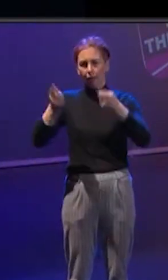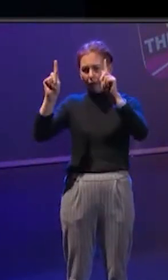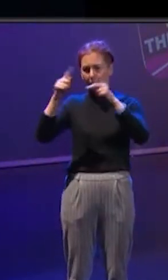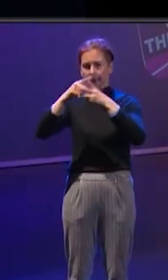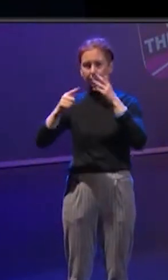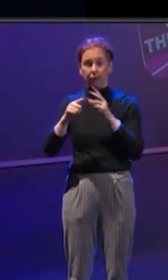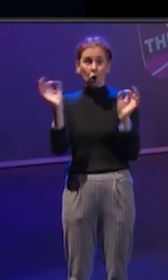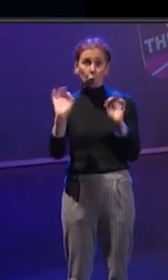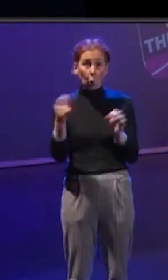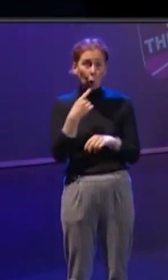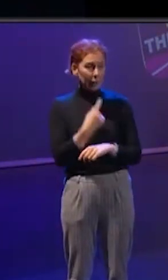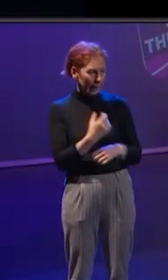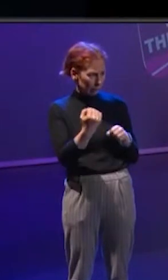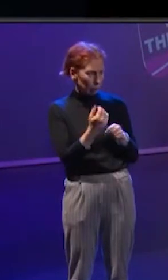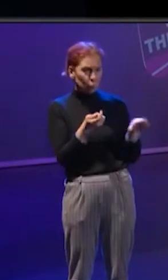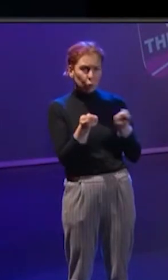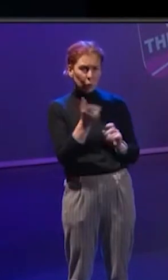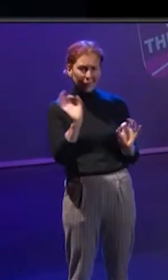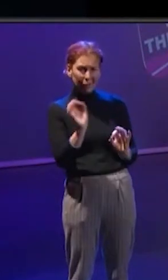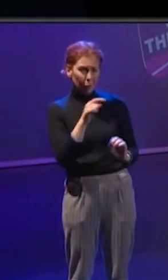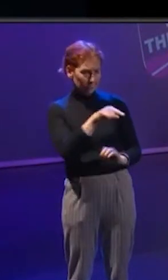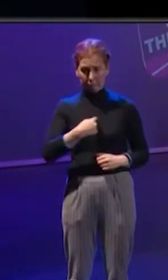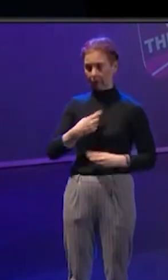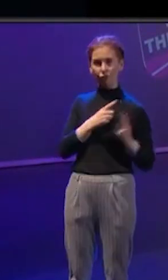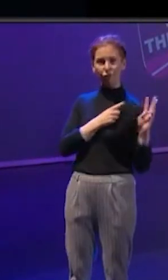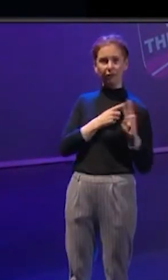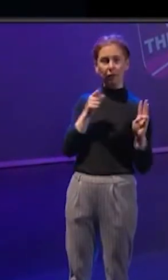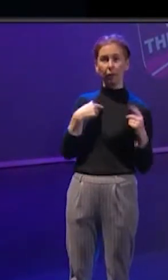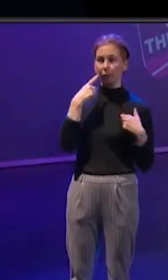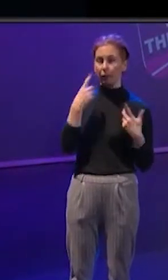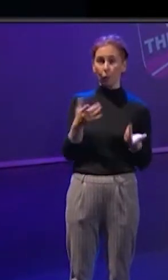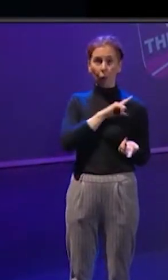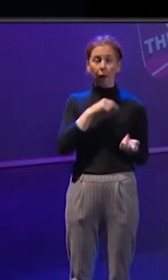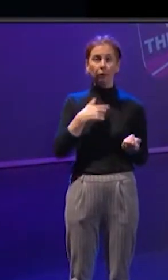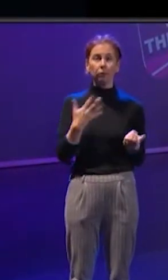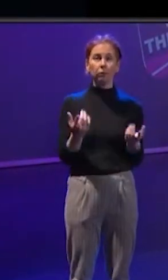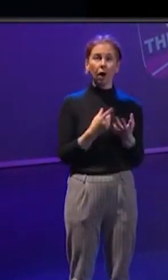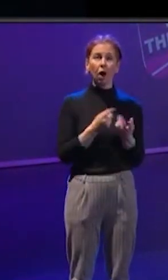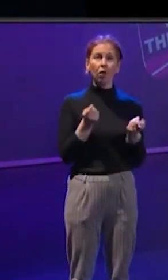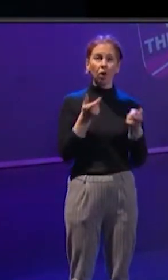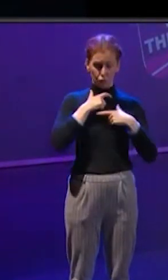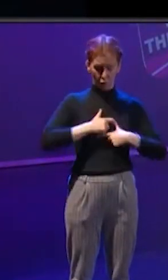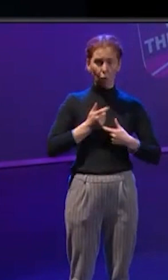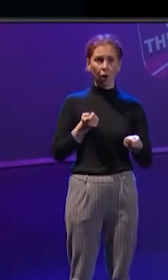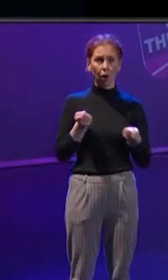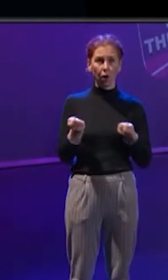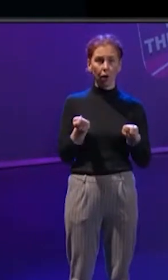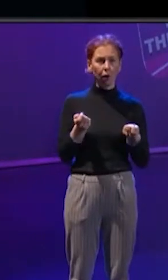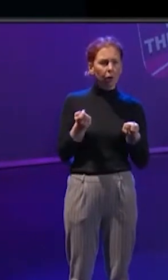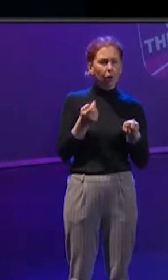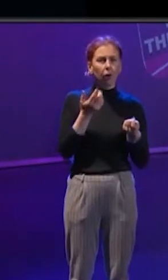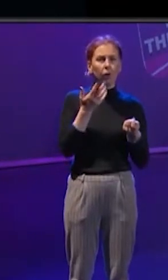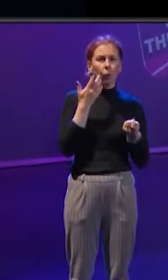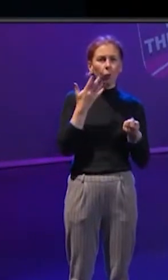do this? And I was like, there's no other role. And this does translate absolutely for theatre. There's no other role that genuinely is there at the very gestational